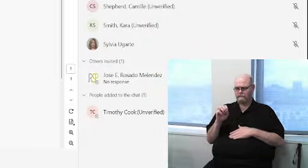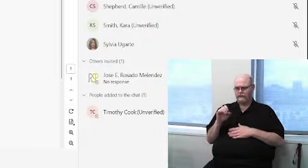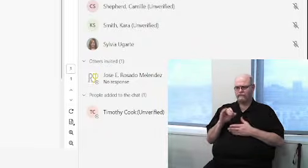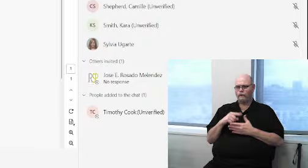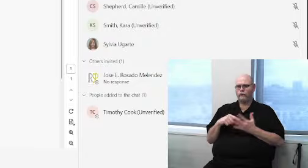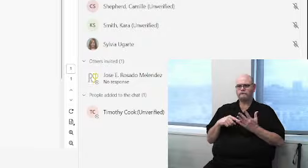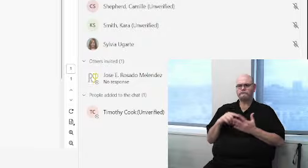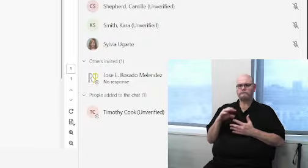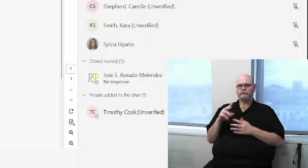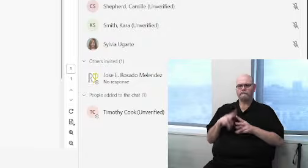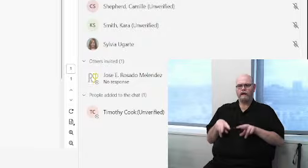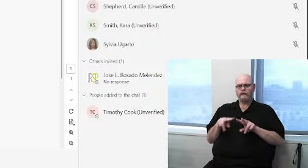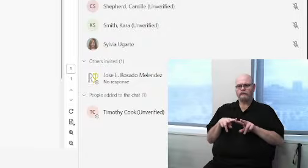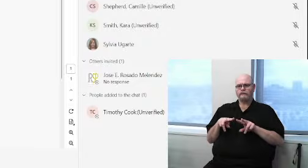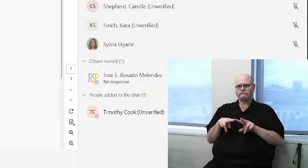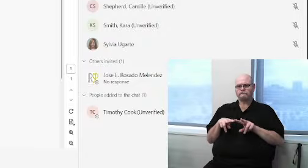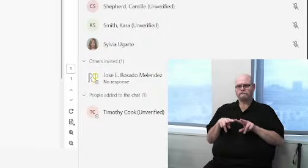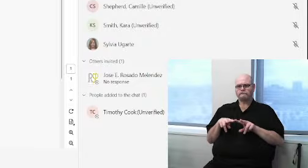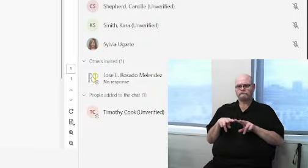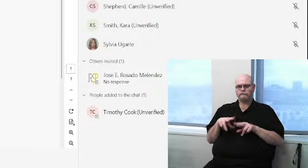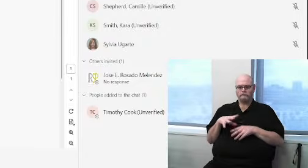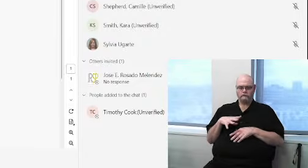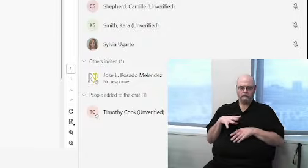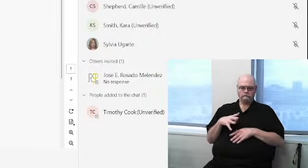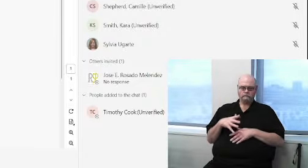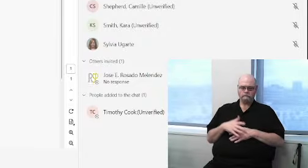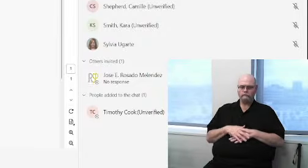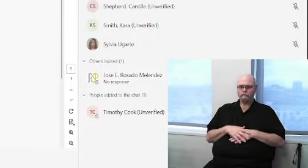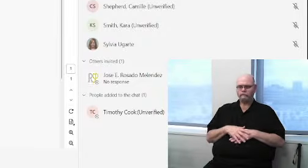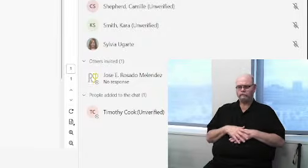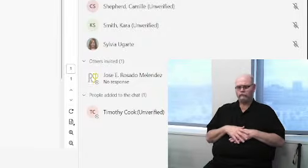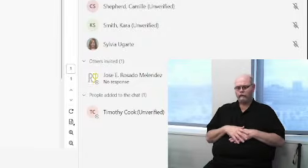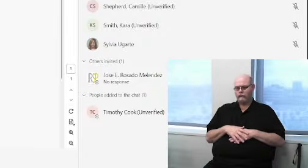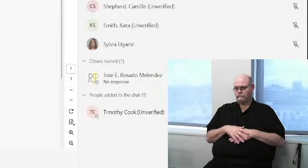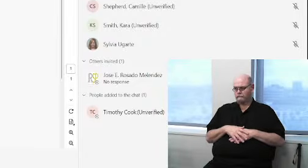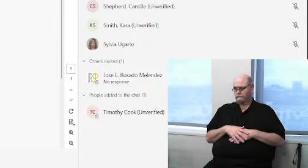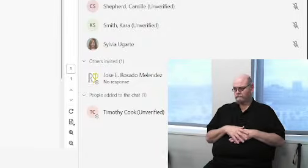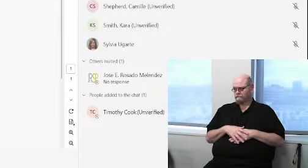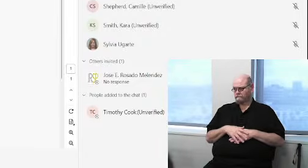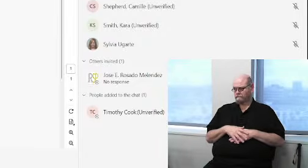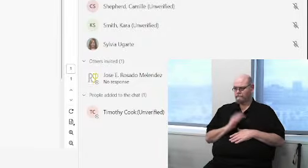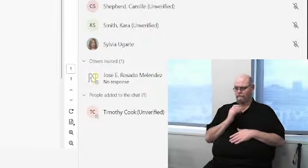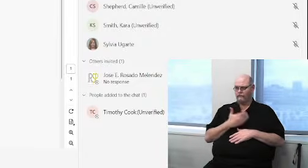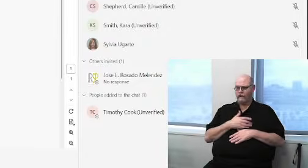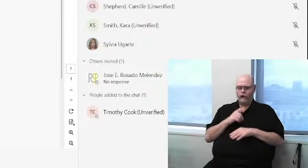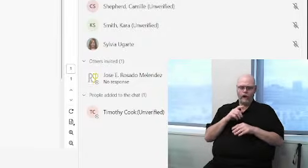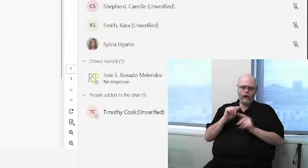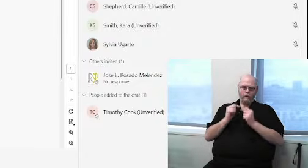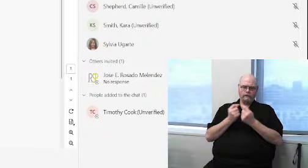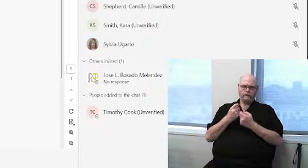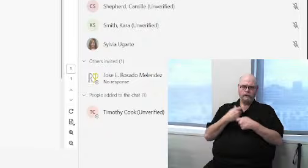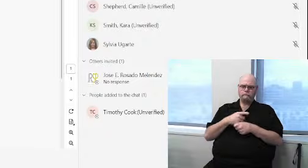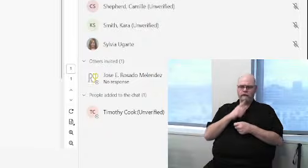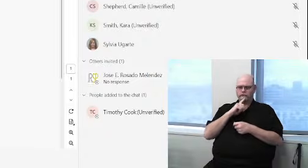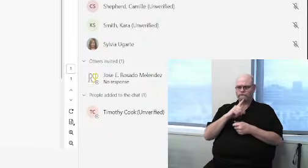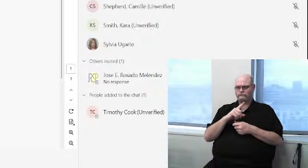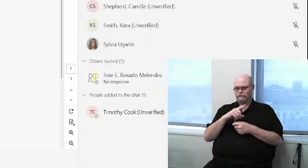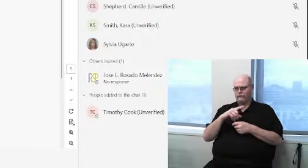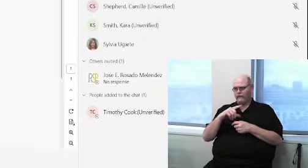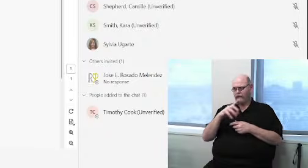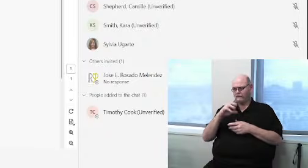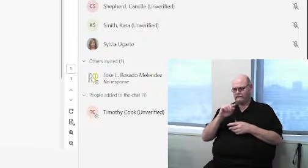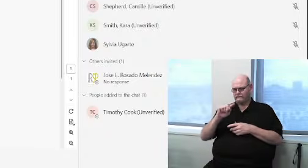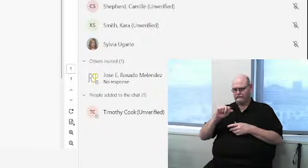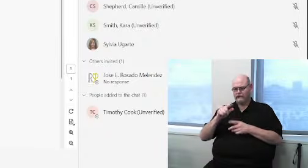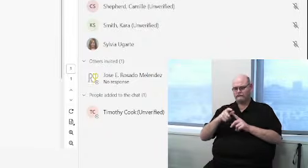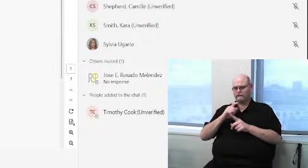and update values? I do not personally. No, I do not. Is there a person who does? Our teammates work on ensuring that the